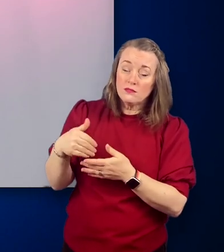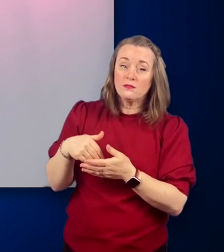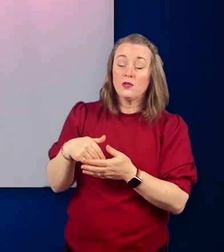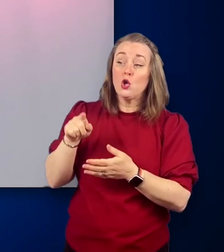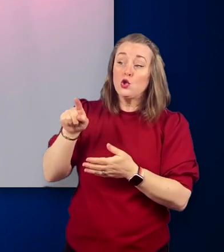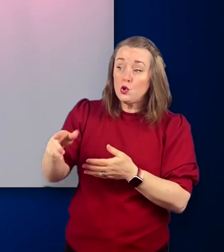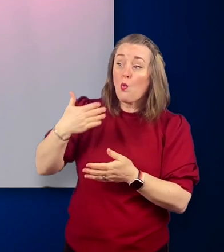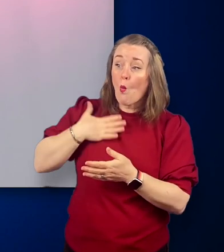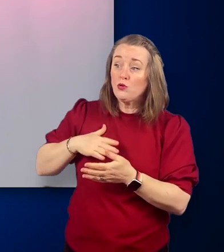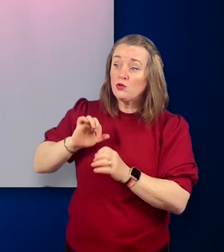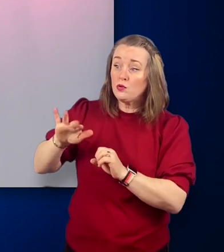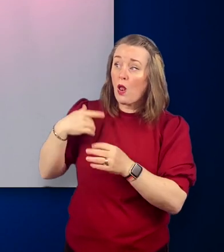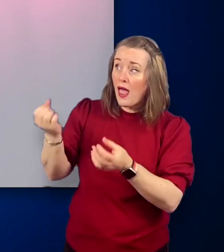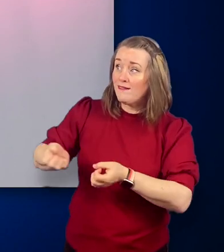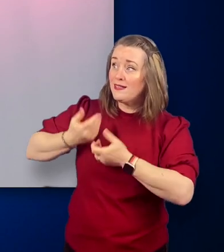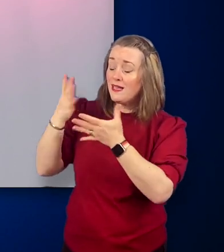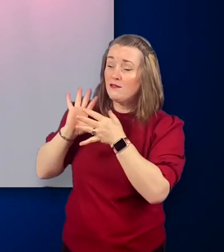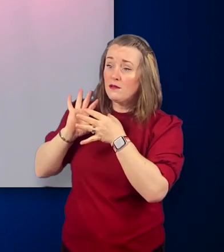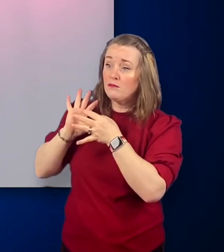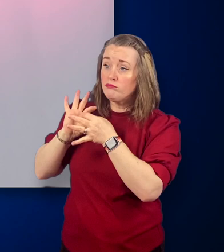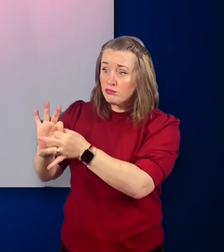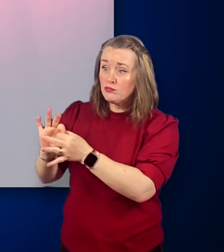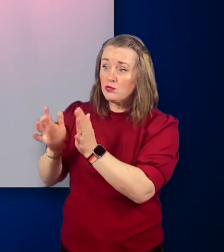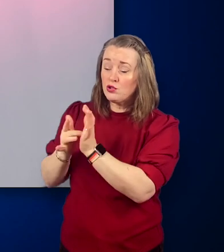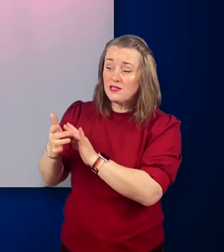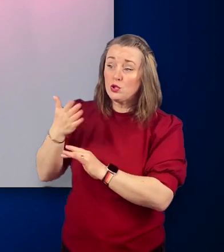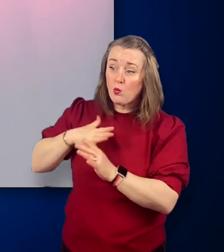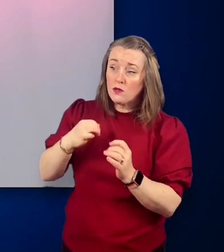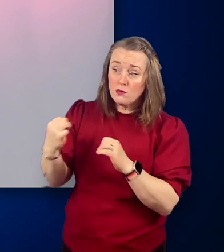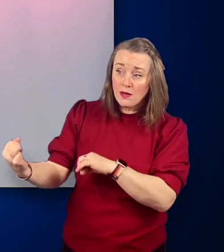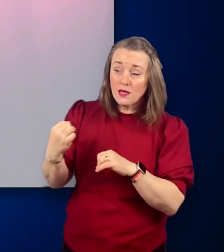Do you want to give your life to Christ? Do you want to be baptized?